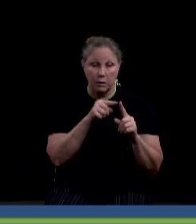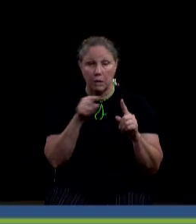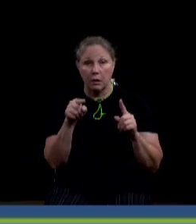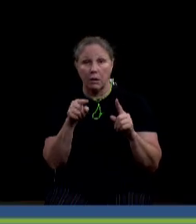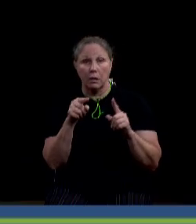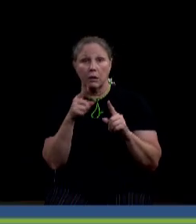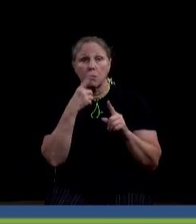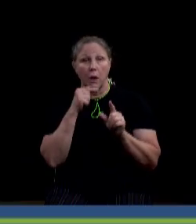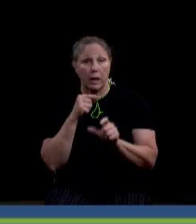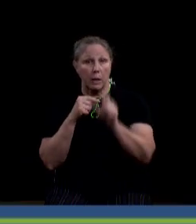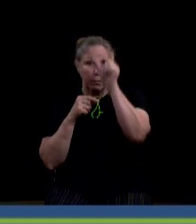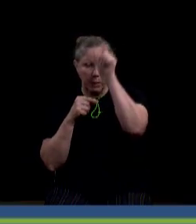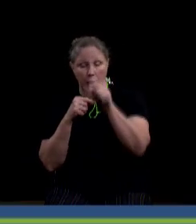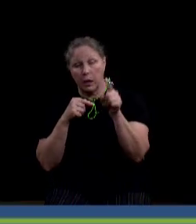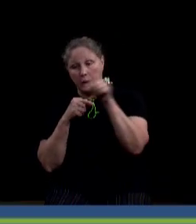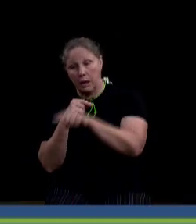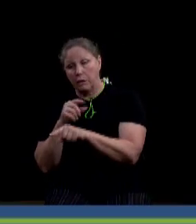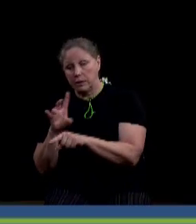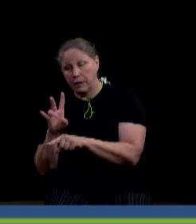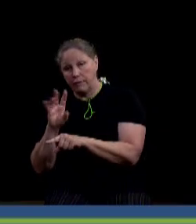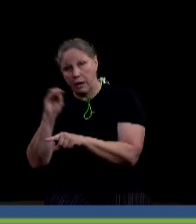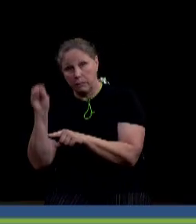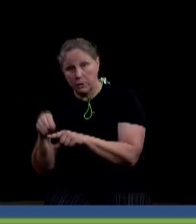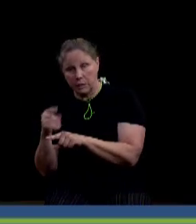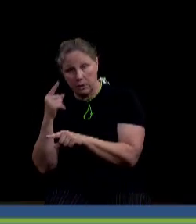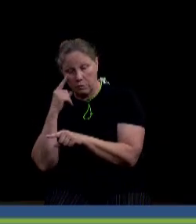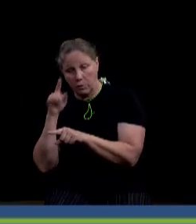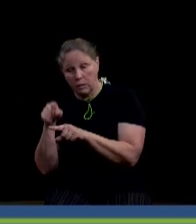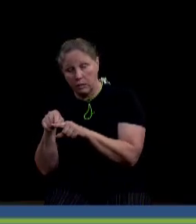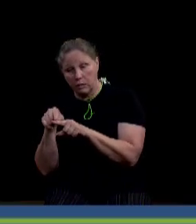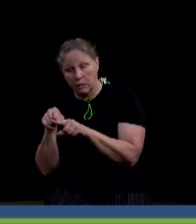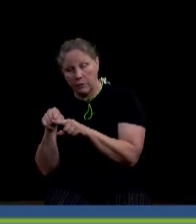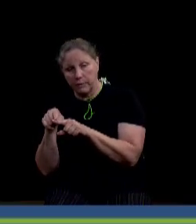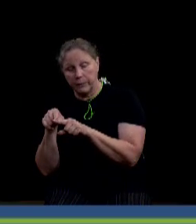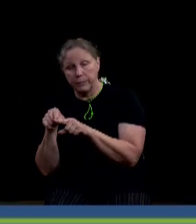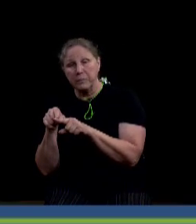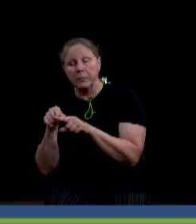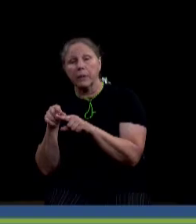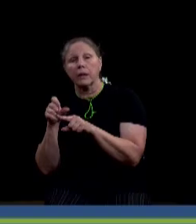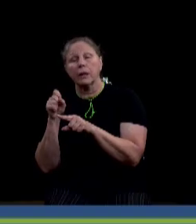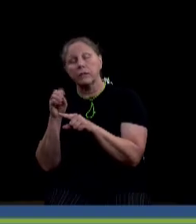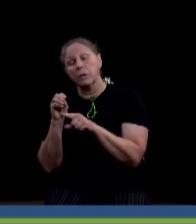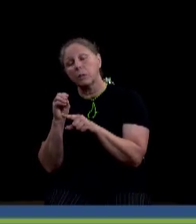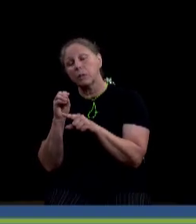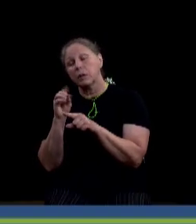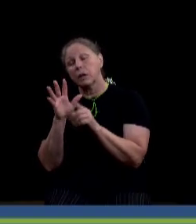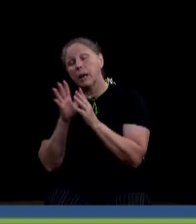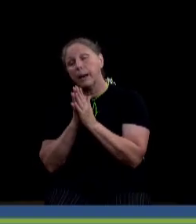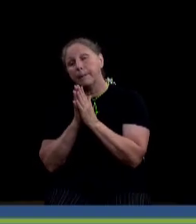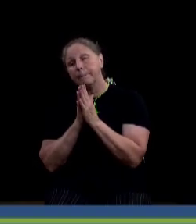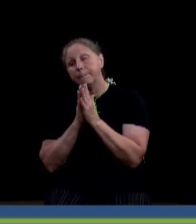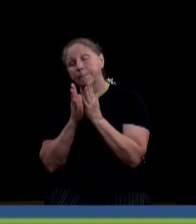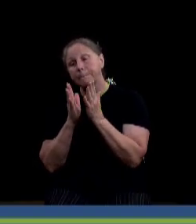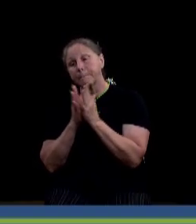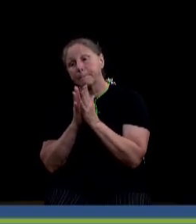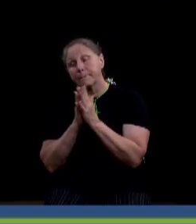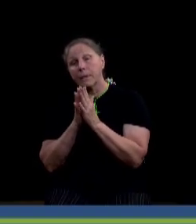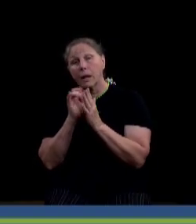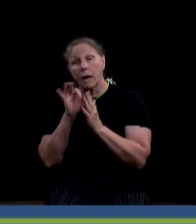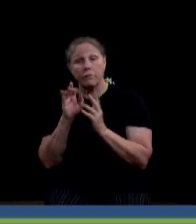75%, so that if the population,